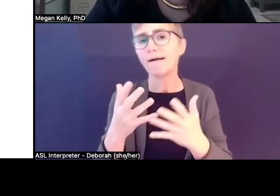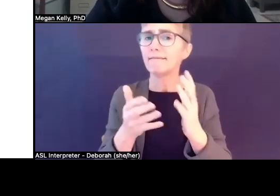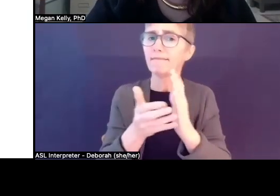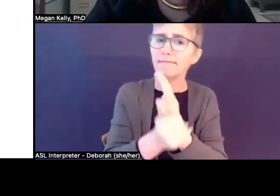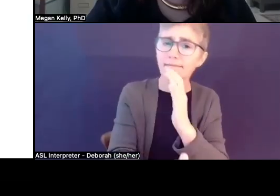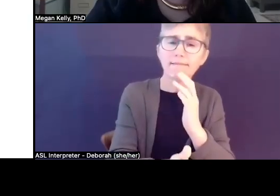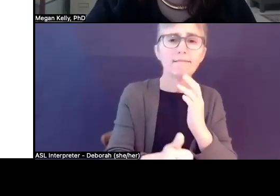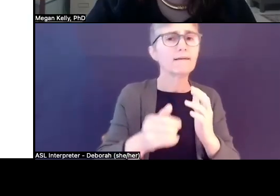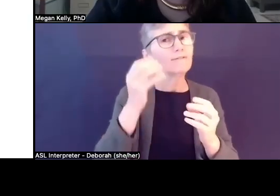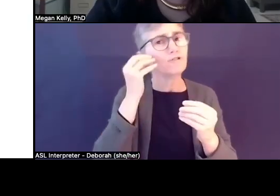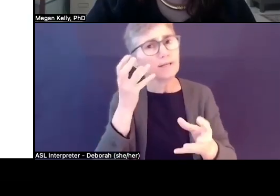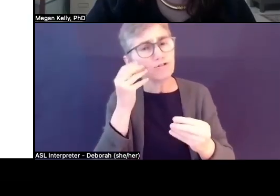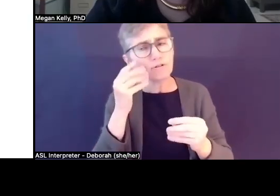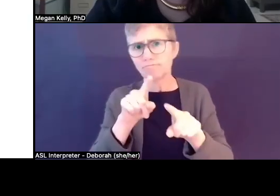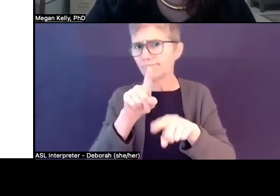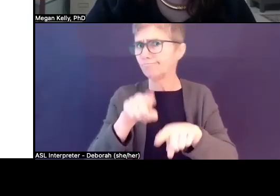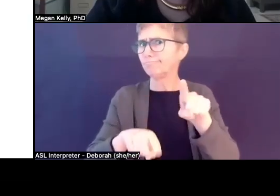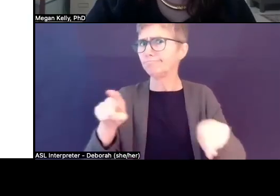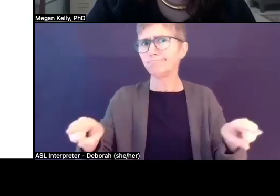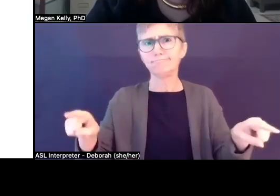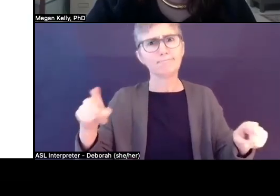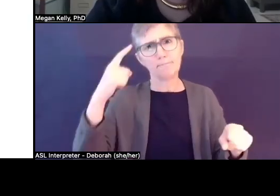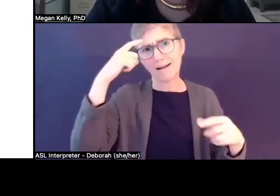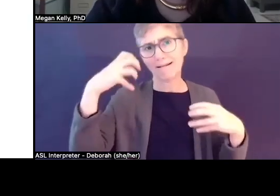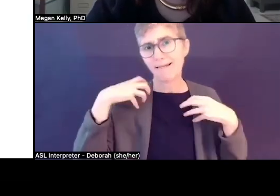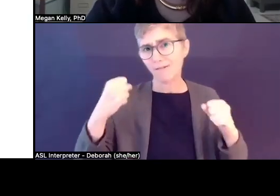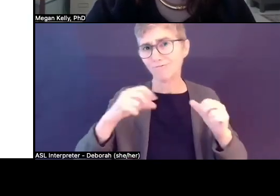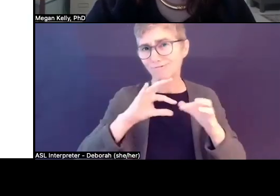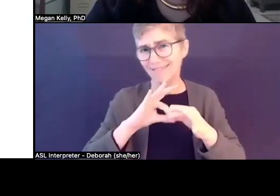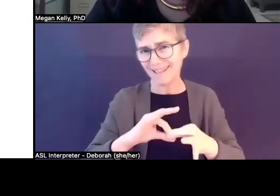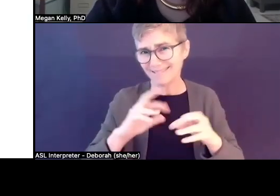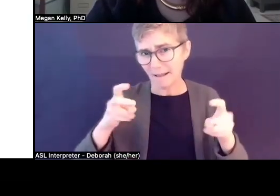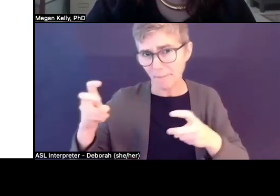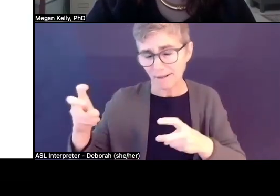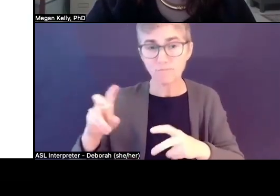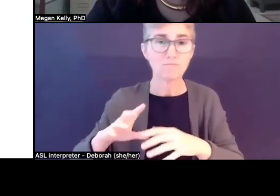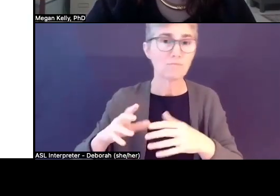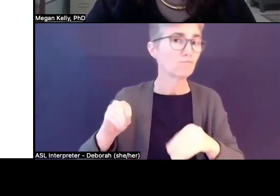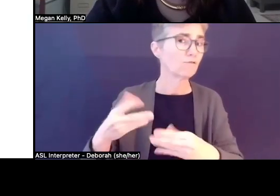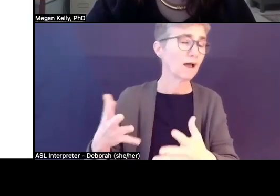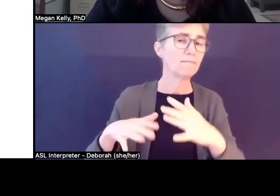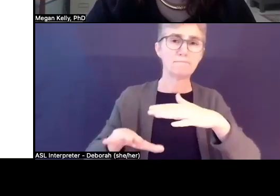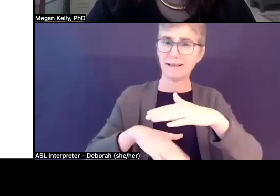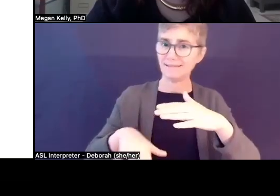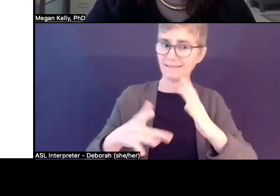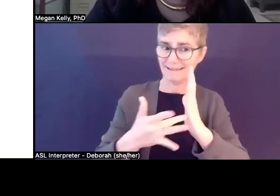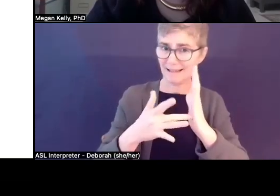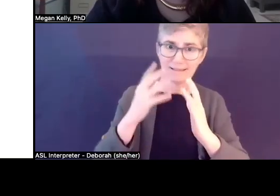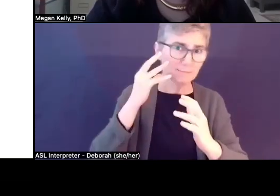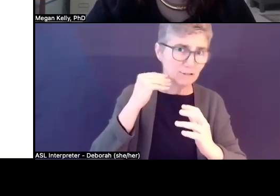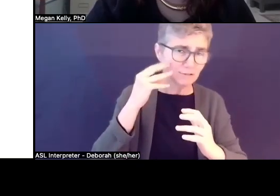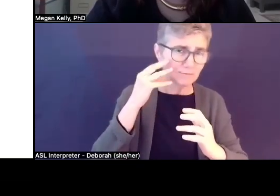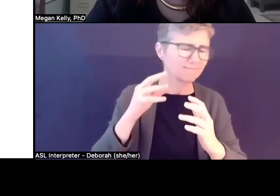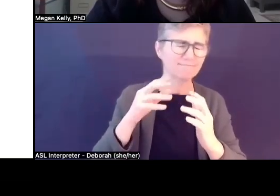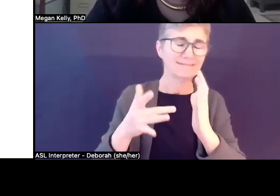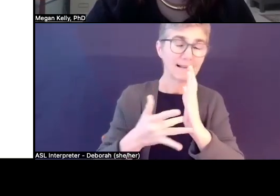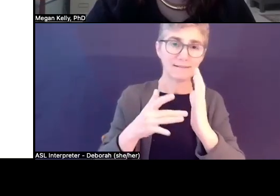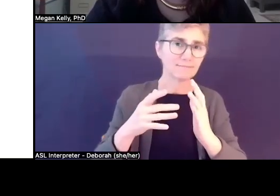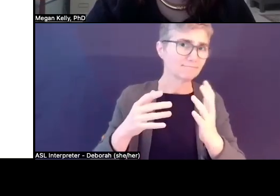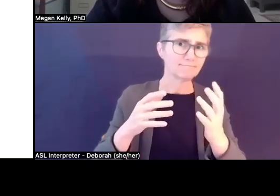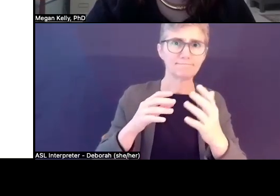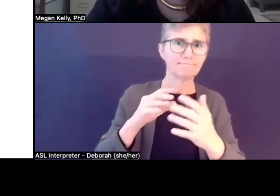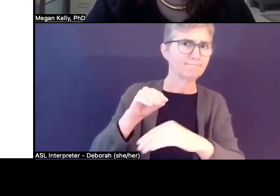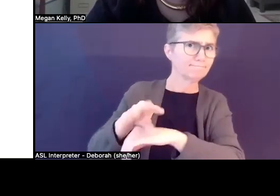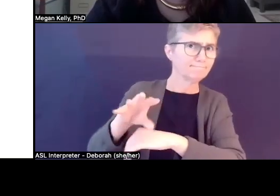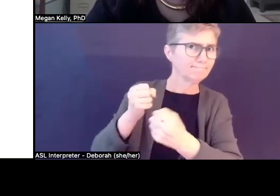a wide range of mental health related topics. We can provide basic technical assistance like tip sheets or brief phone